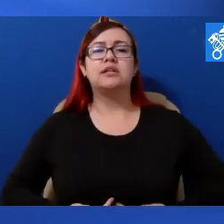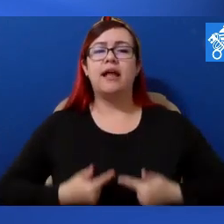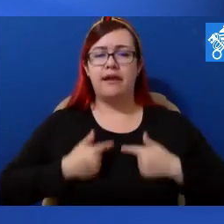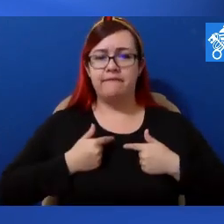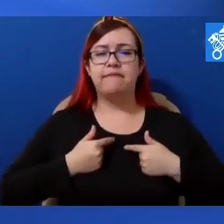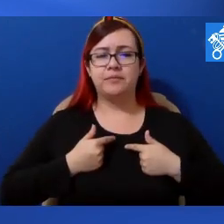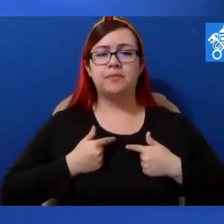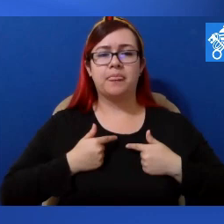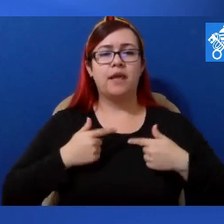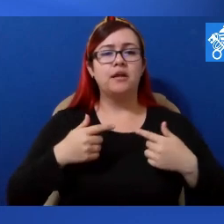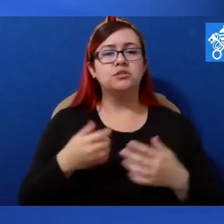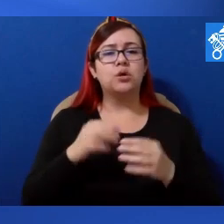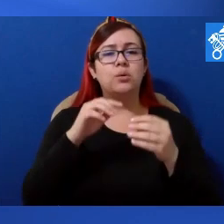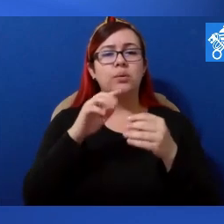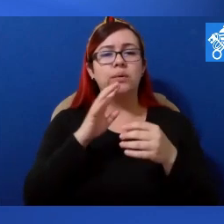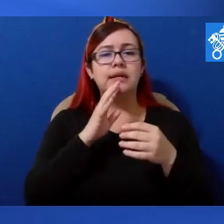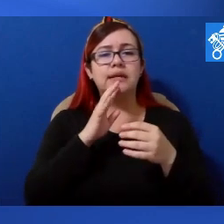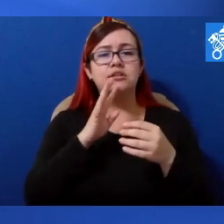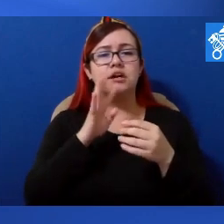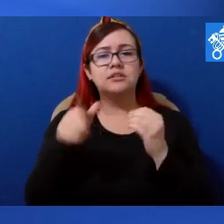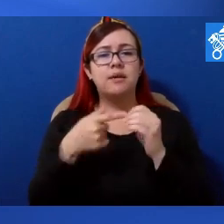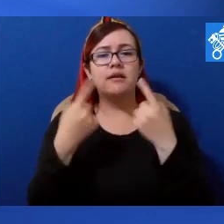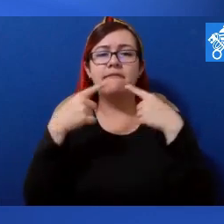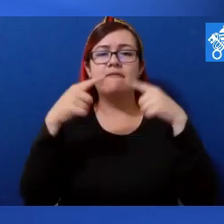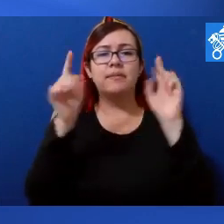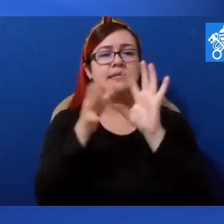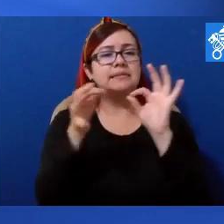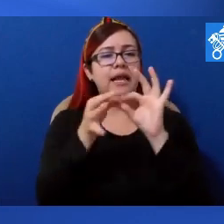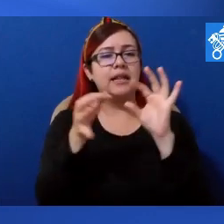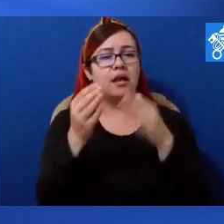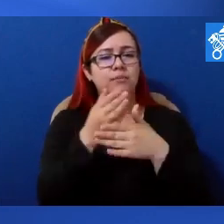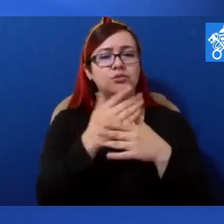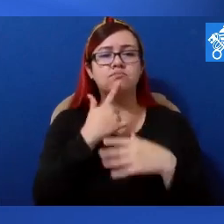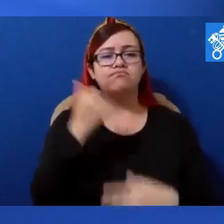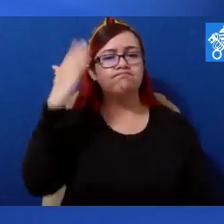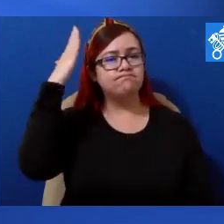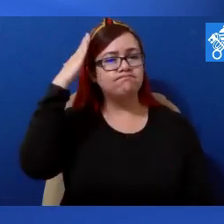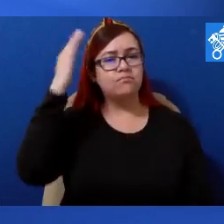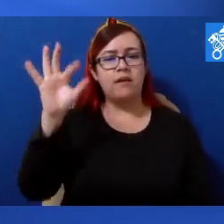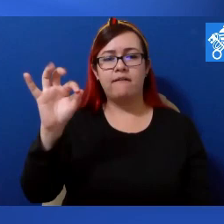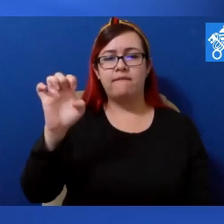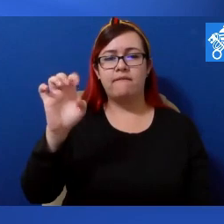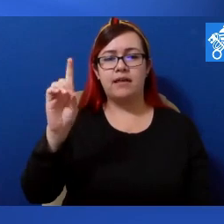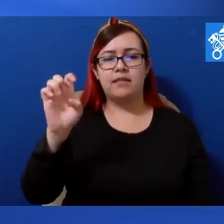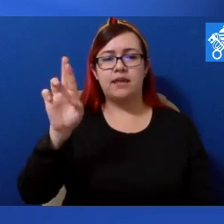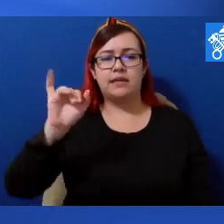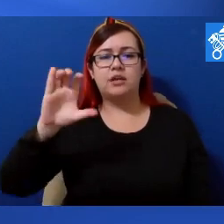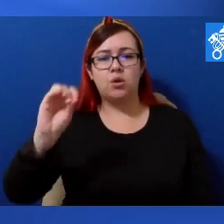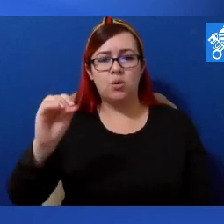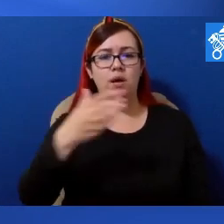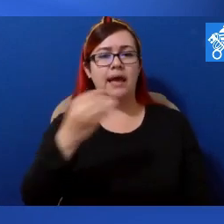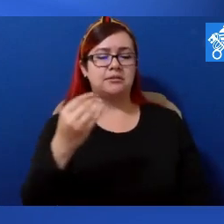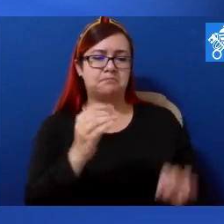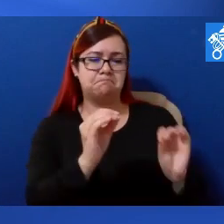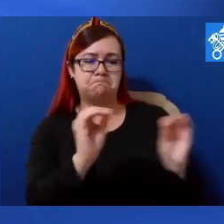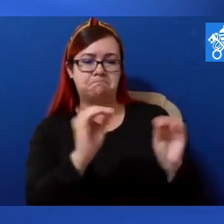Borromeo and the unnamed, who, after a terrible night, presents himself before the cardinal,